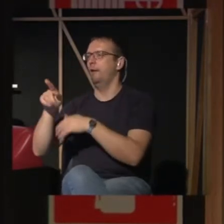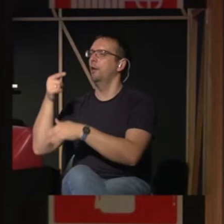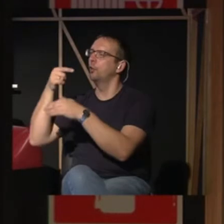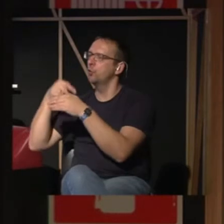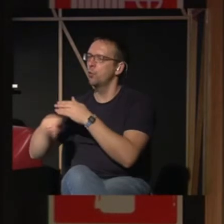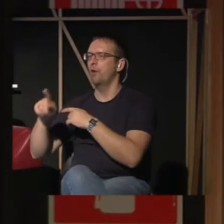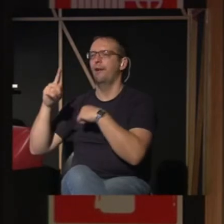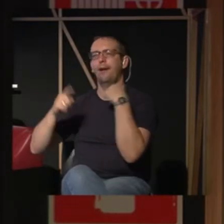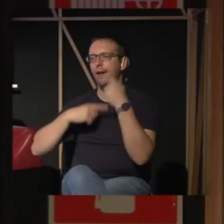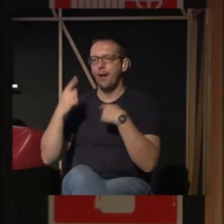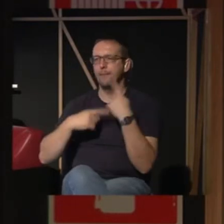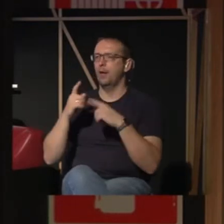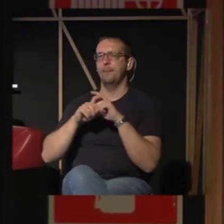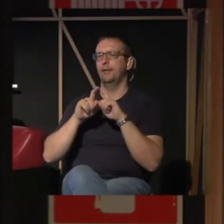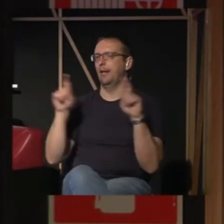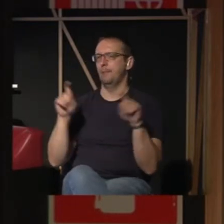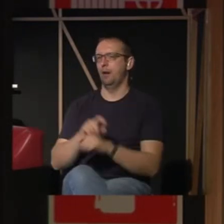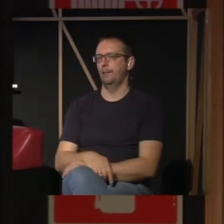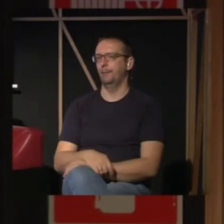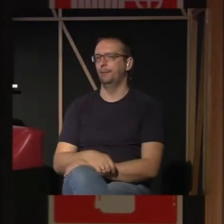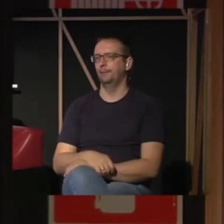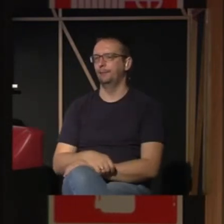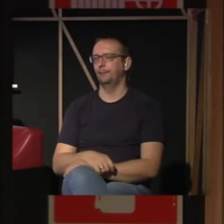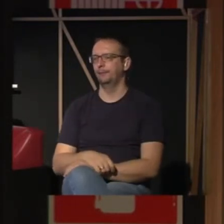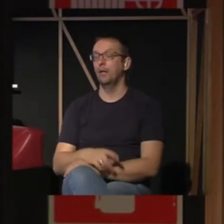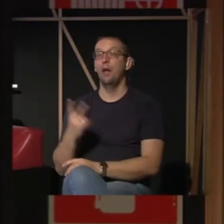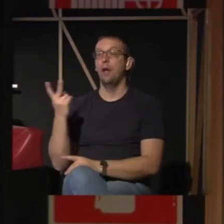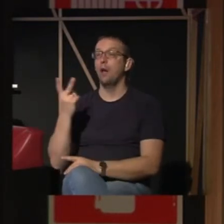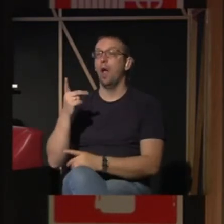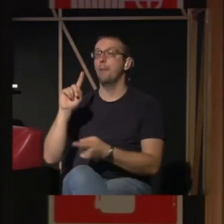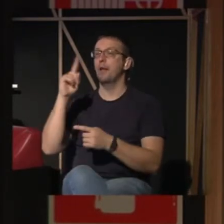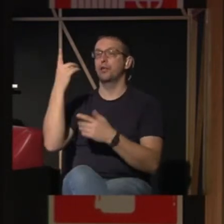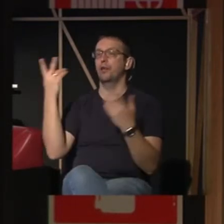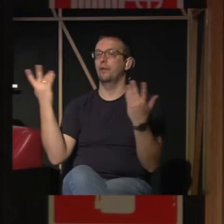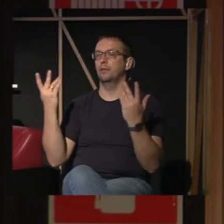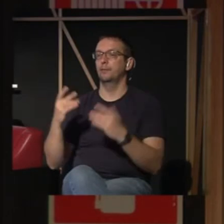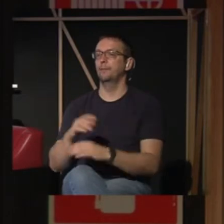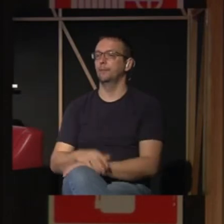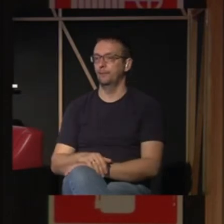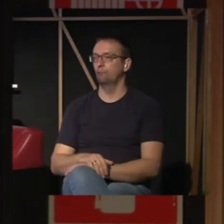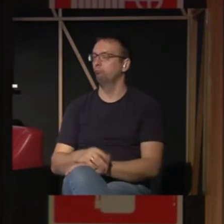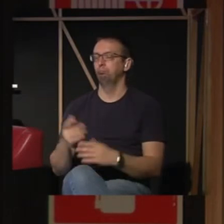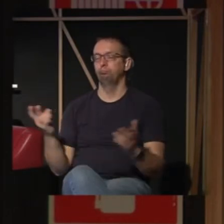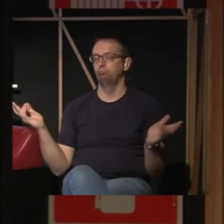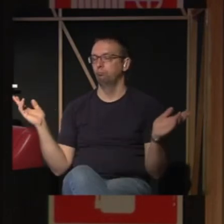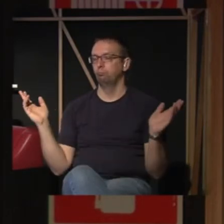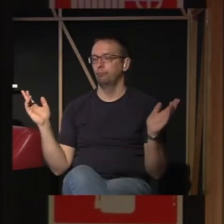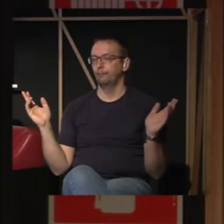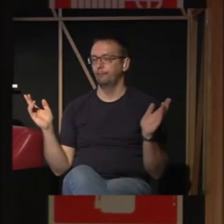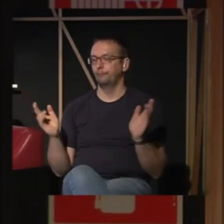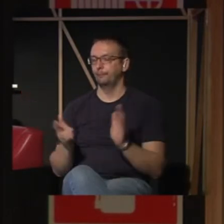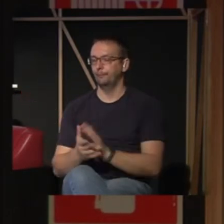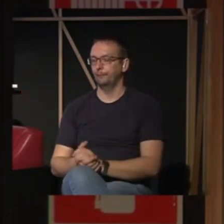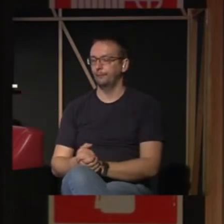and how we can make our business more accessible as well. So, in the requirements that we received